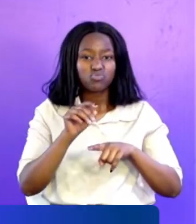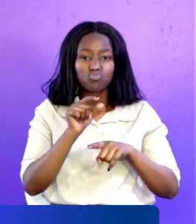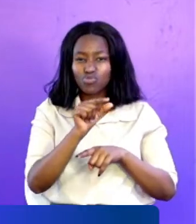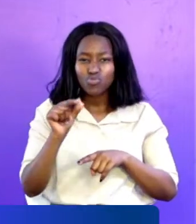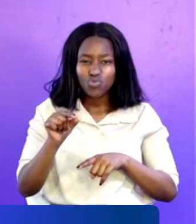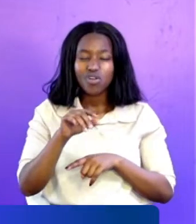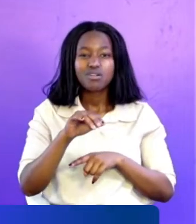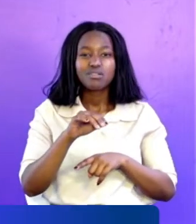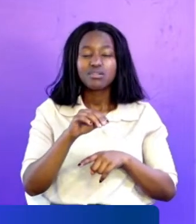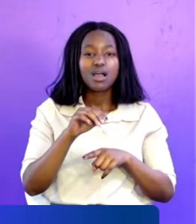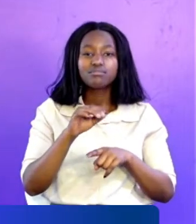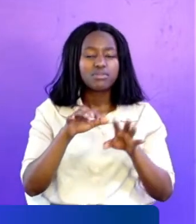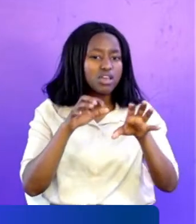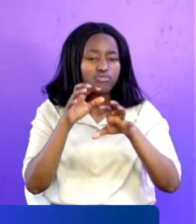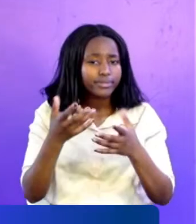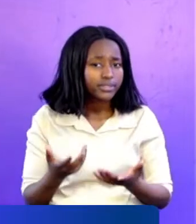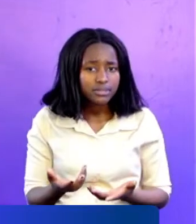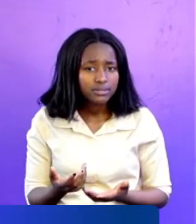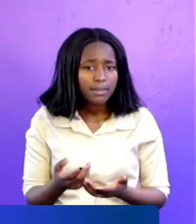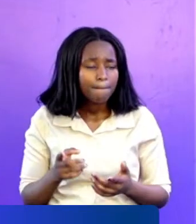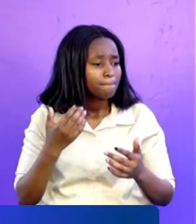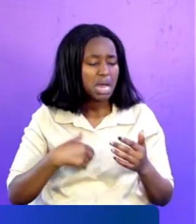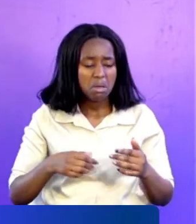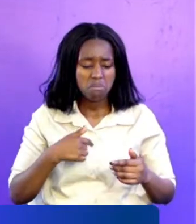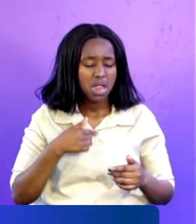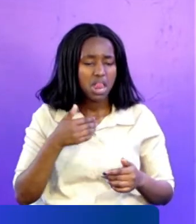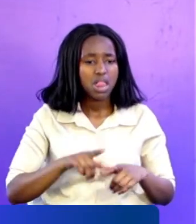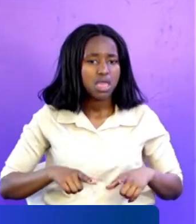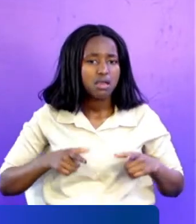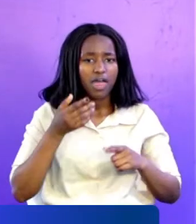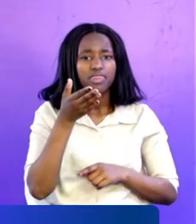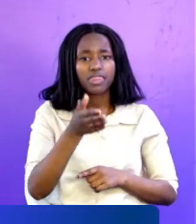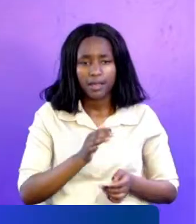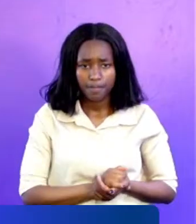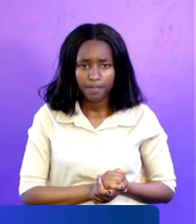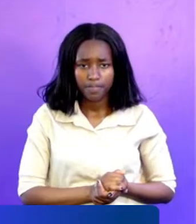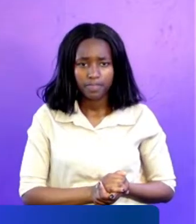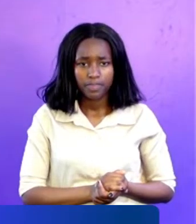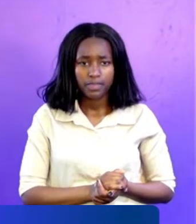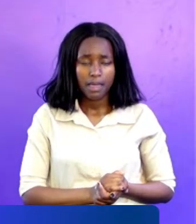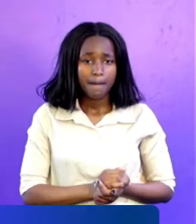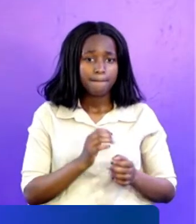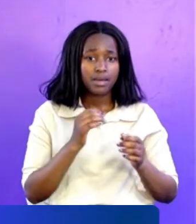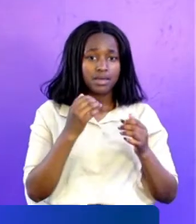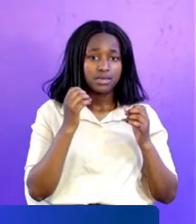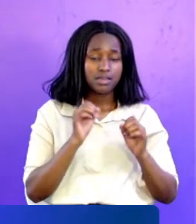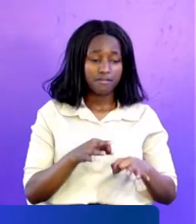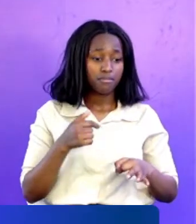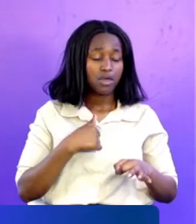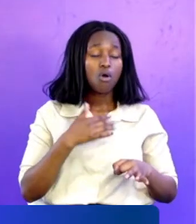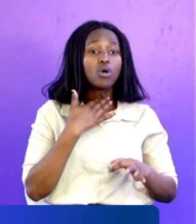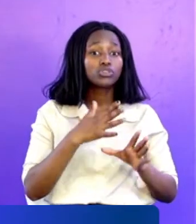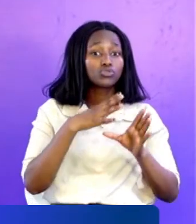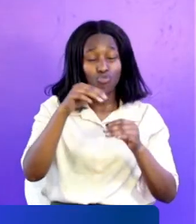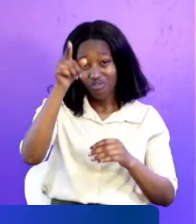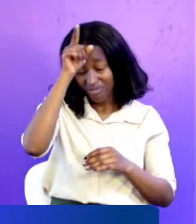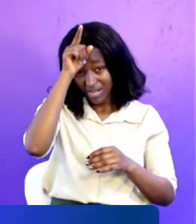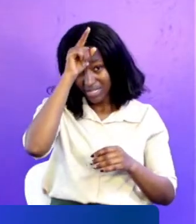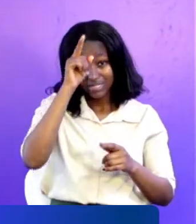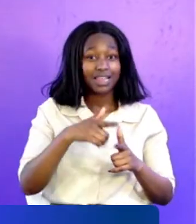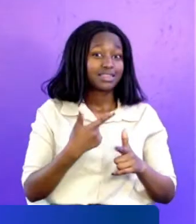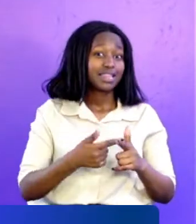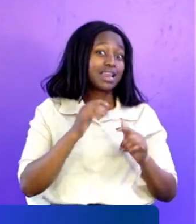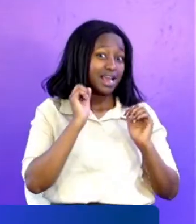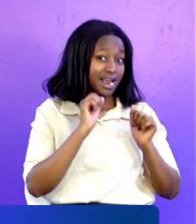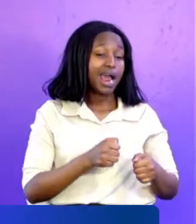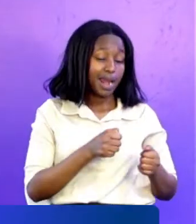what's called advanced team. If I'm supposed to arrive on Saturday, there's a team that arrives on Tuesday. On Tuesday. So To they make sure you don't find rats in the